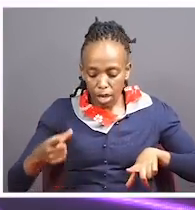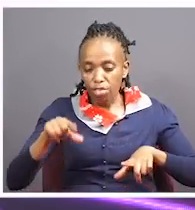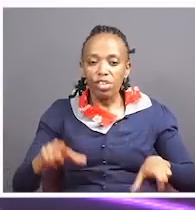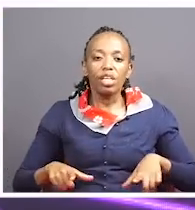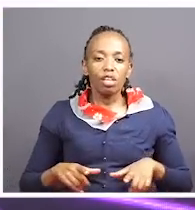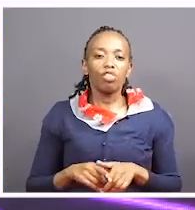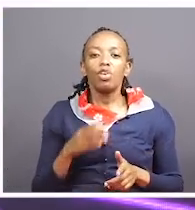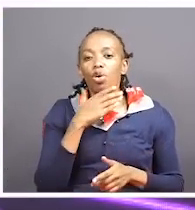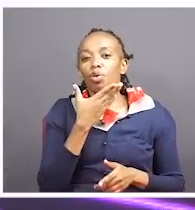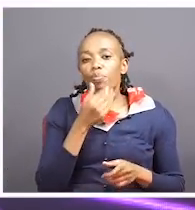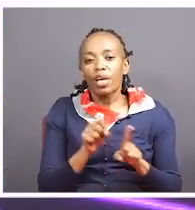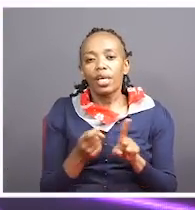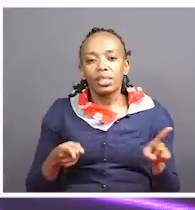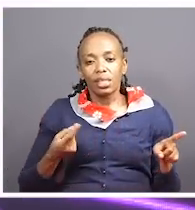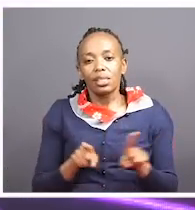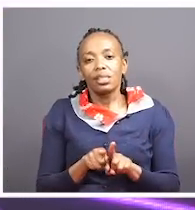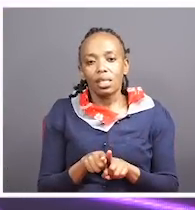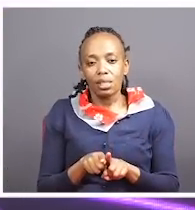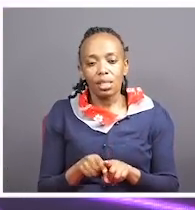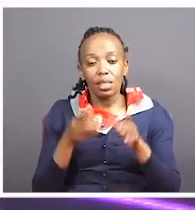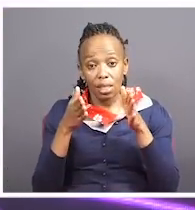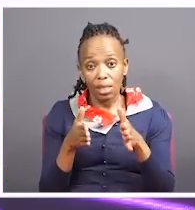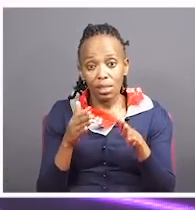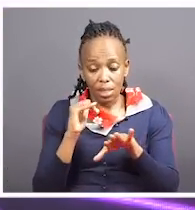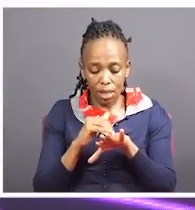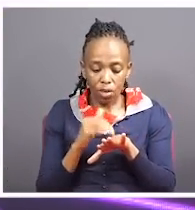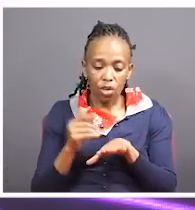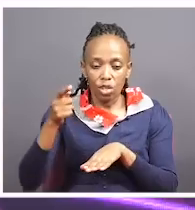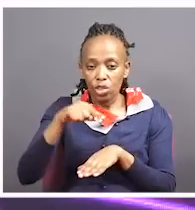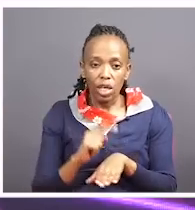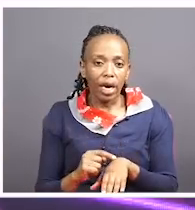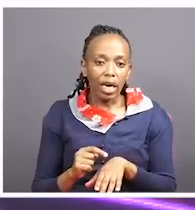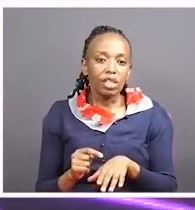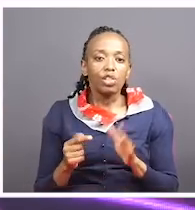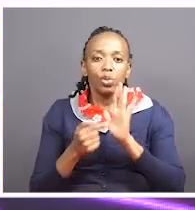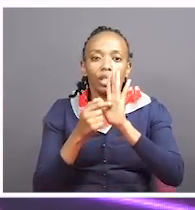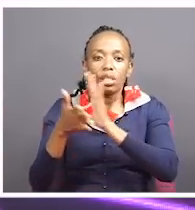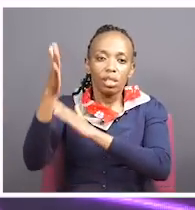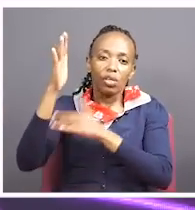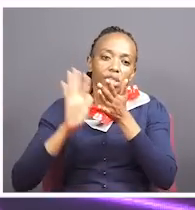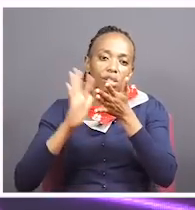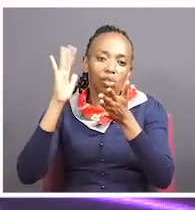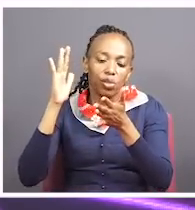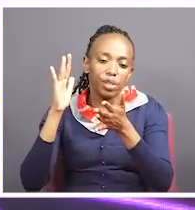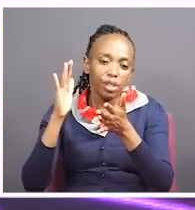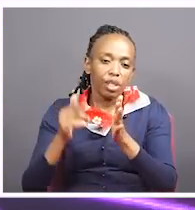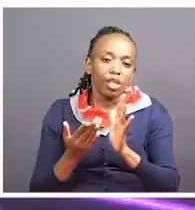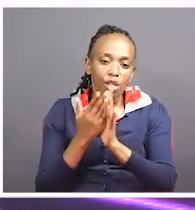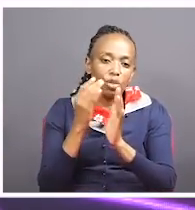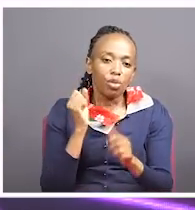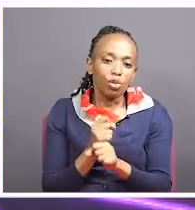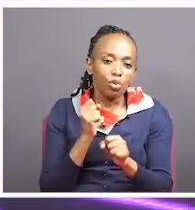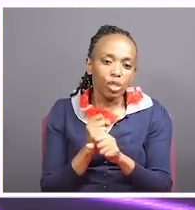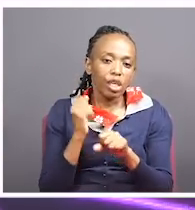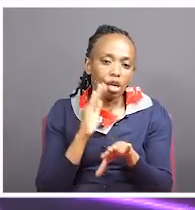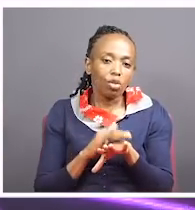live. Brothers and sisters, this is the call to us to radiate God's glory through